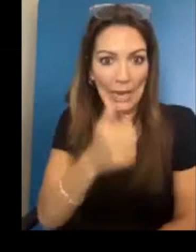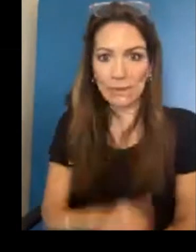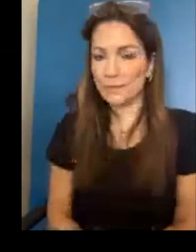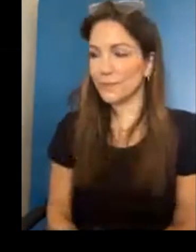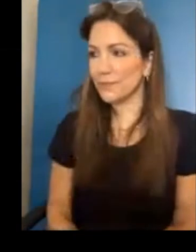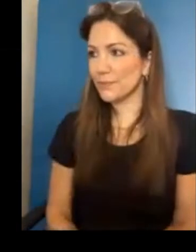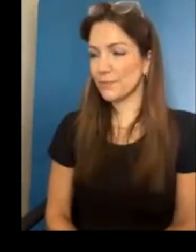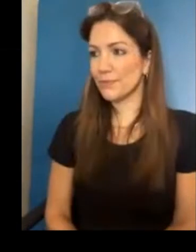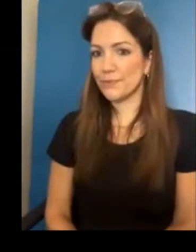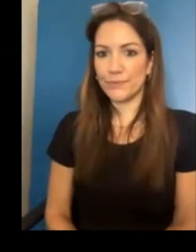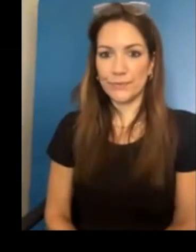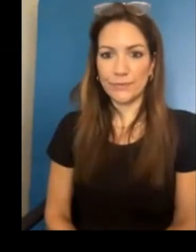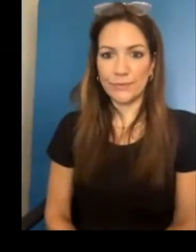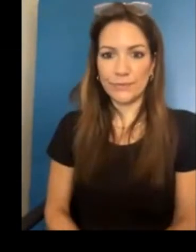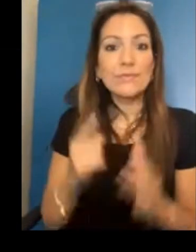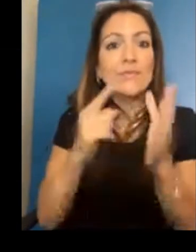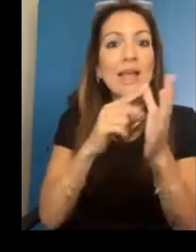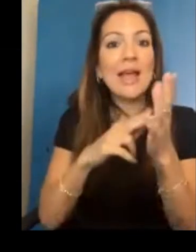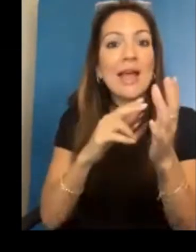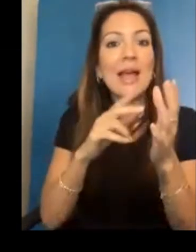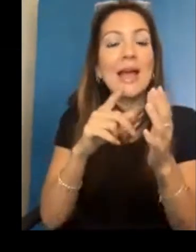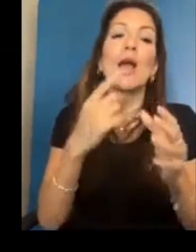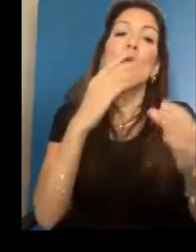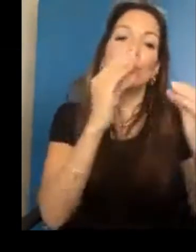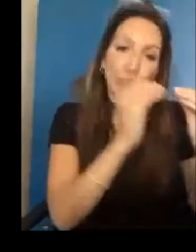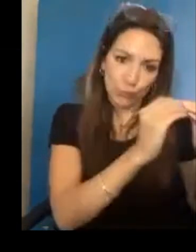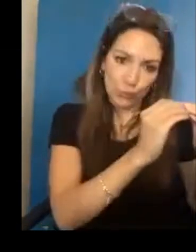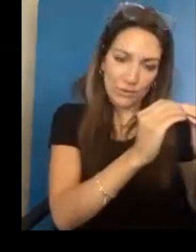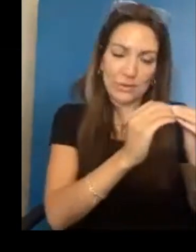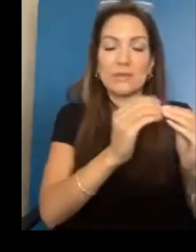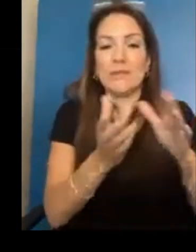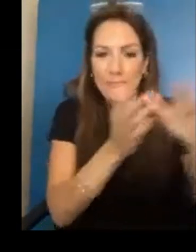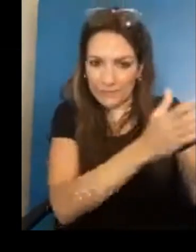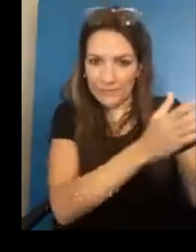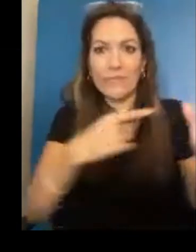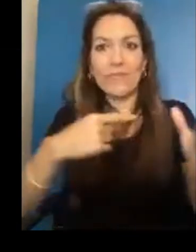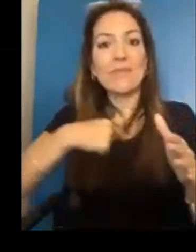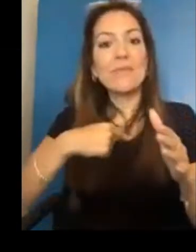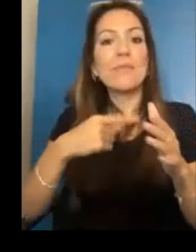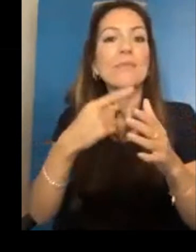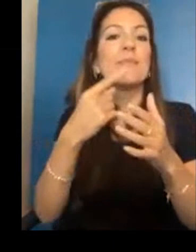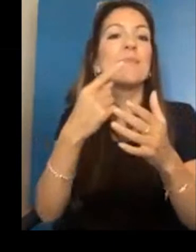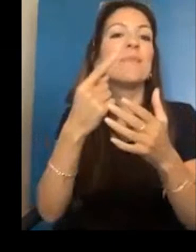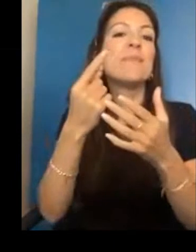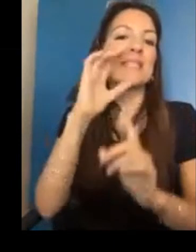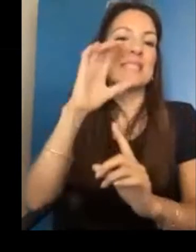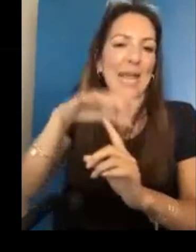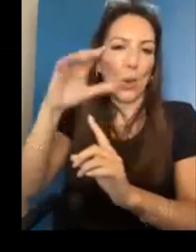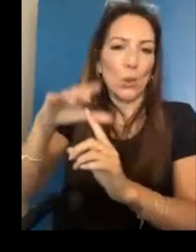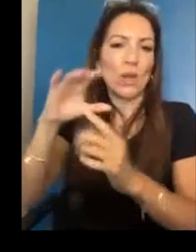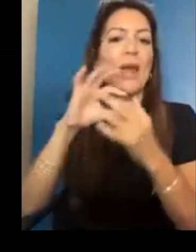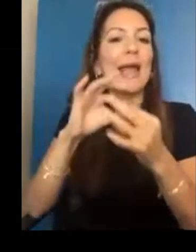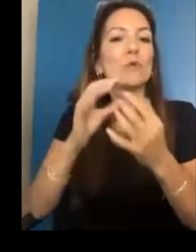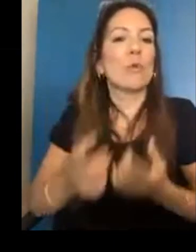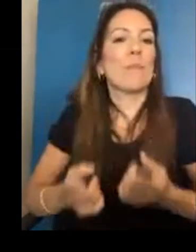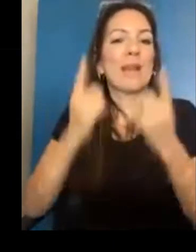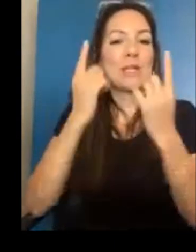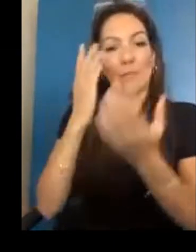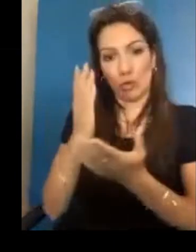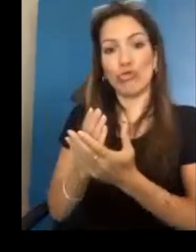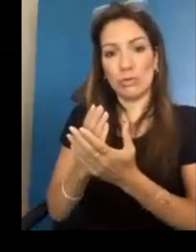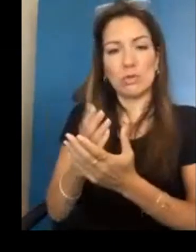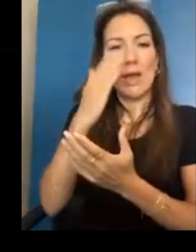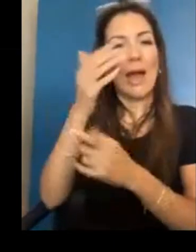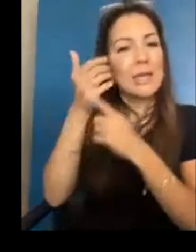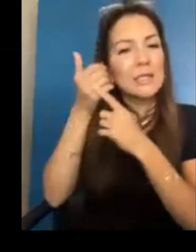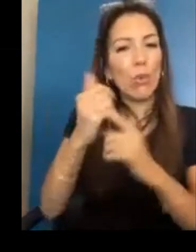Thanks, Sarah. Hi, everyone. So as Bruce said at the start, I'm the stakeholder engagement manager for the Trust. That means I support on a wide range of comms